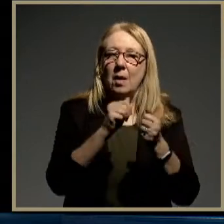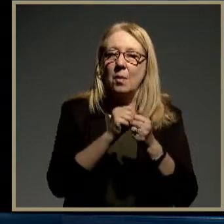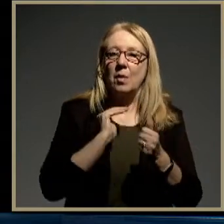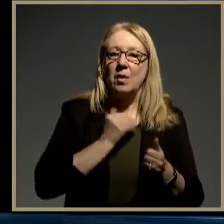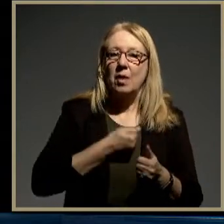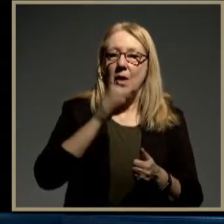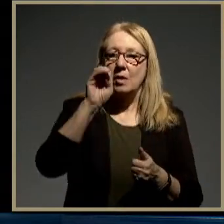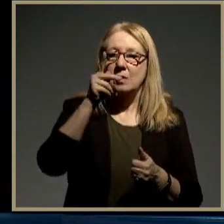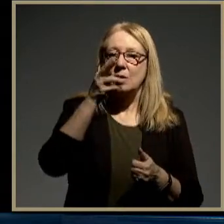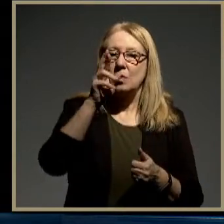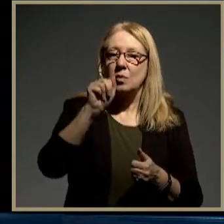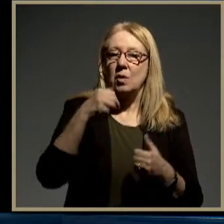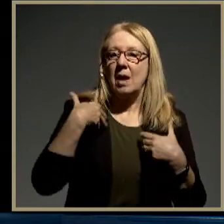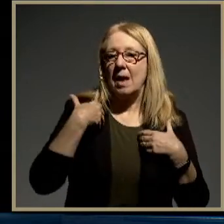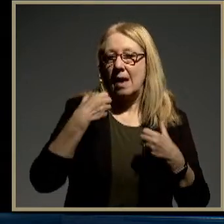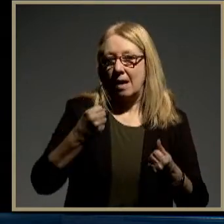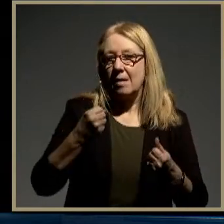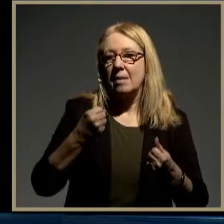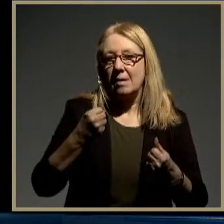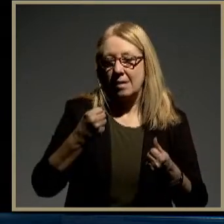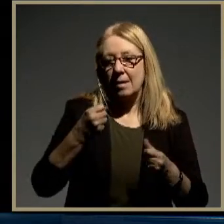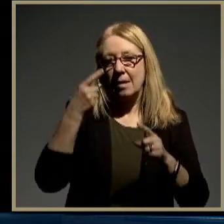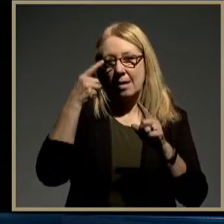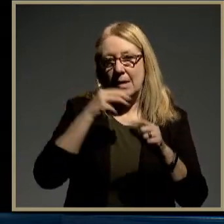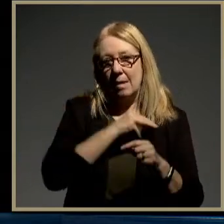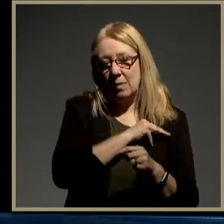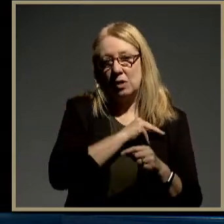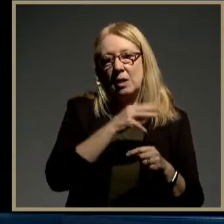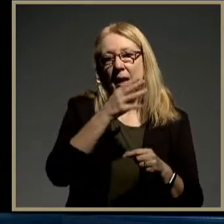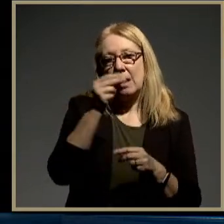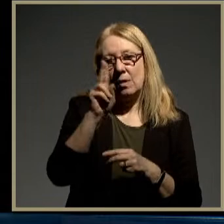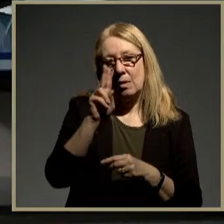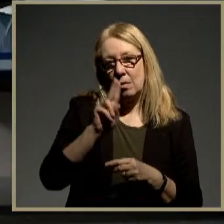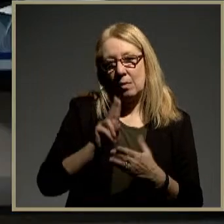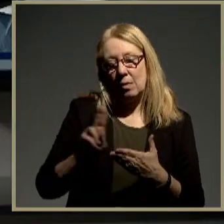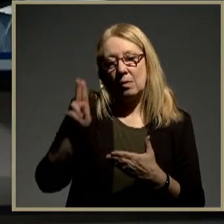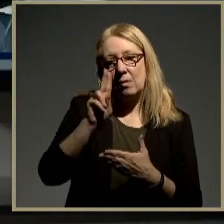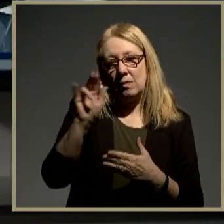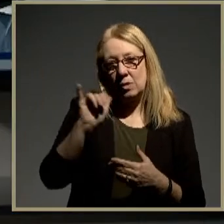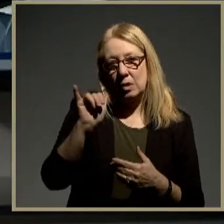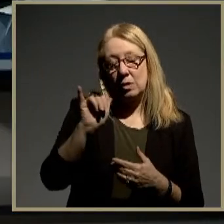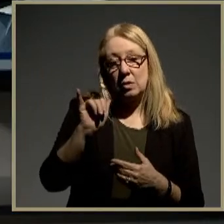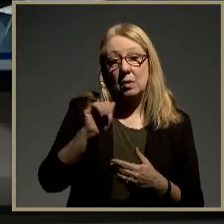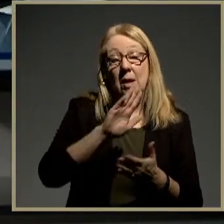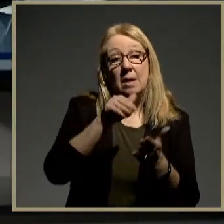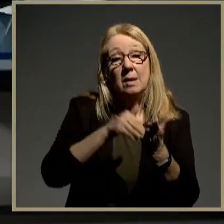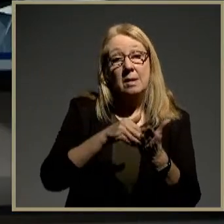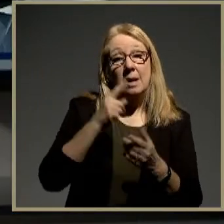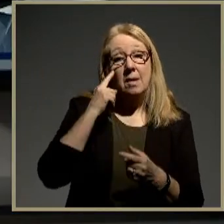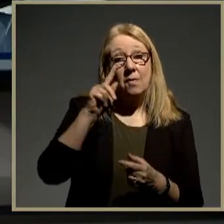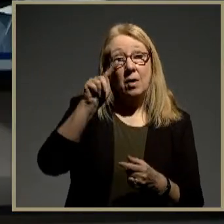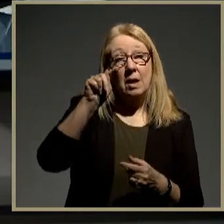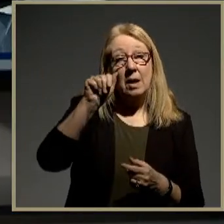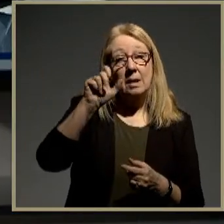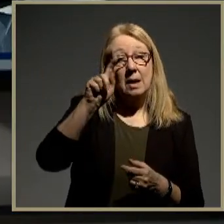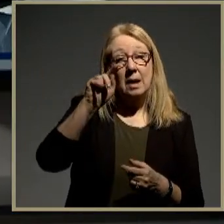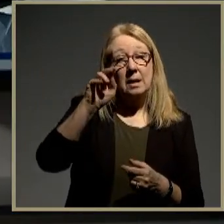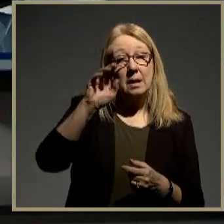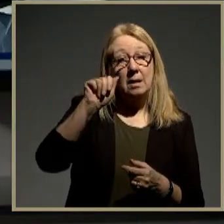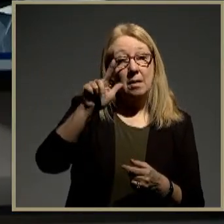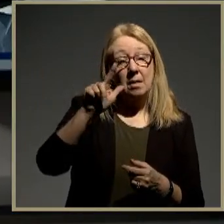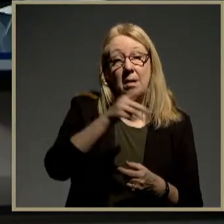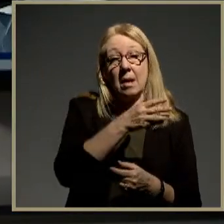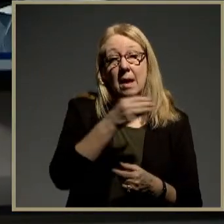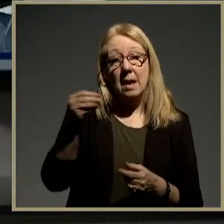Centura Health and the mission of the university as well. The Center for Tactical and Occupational